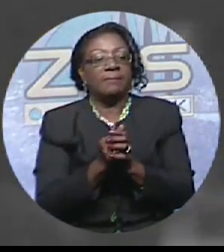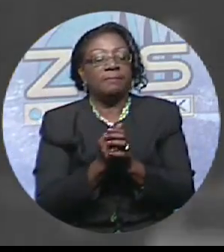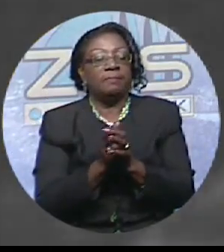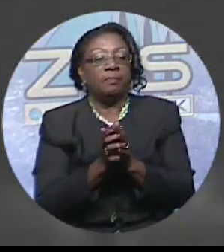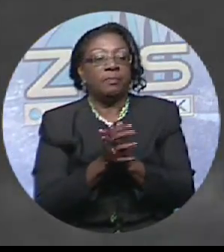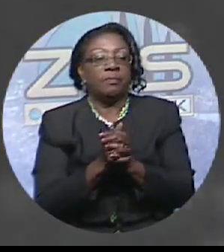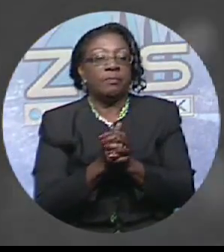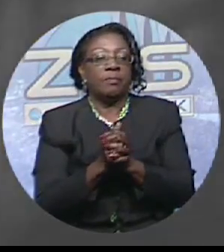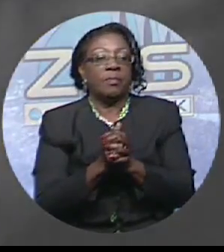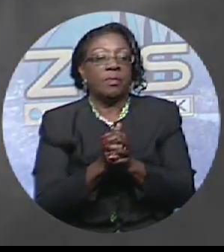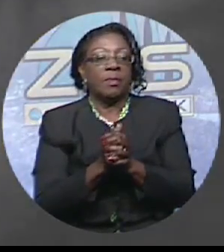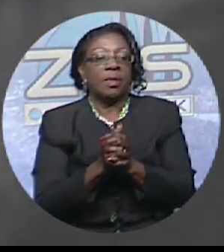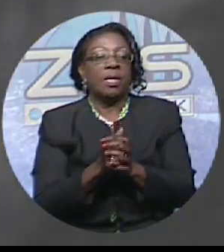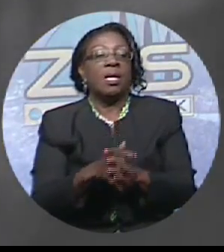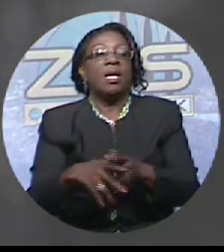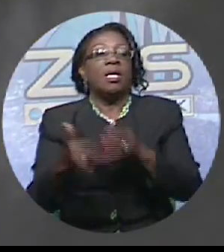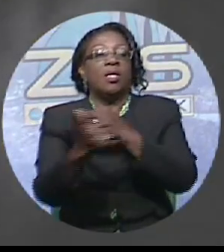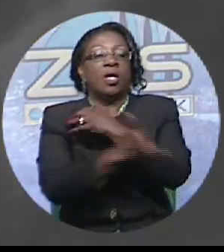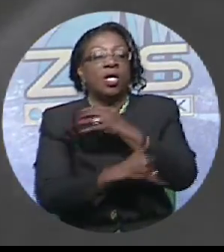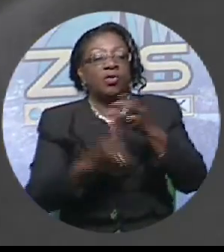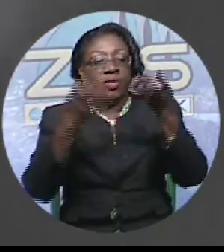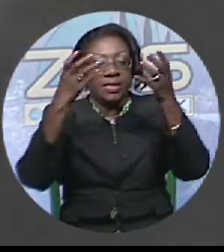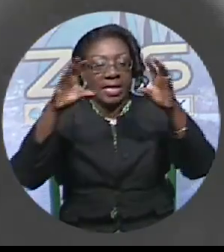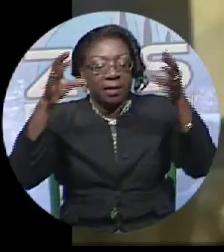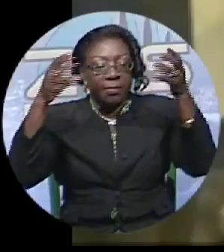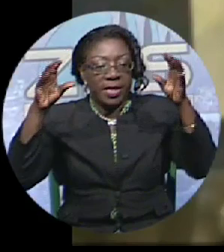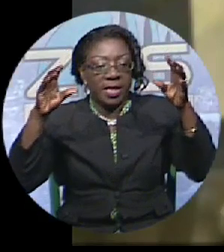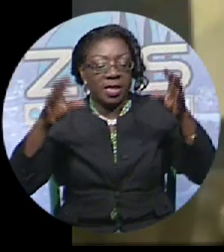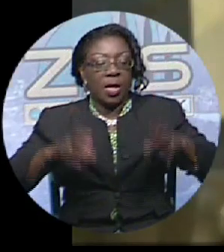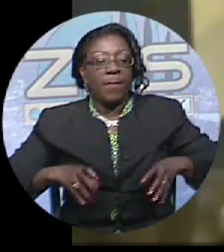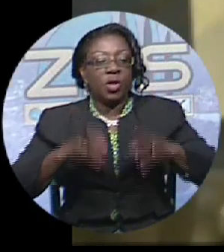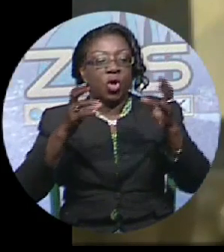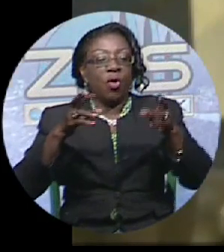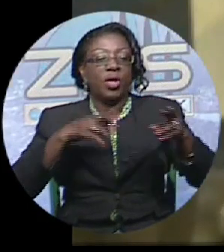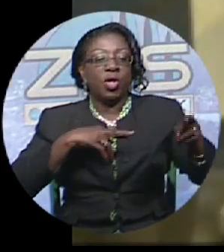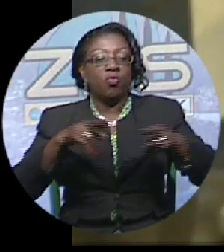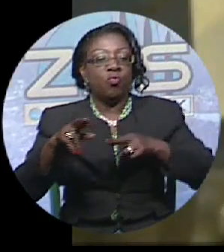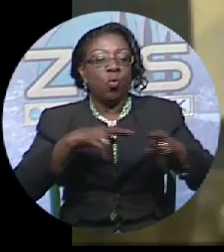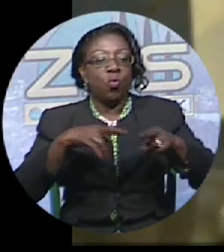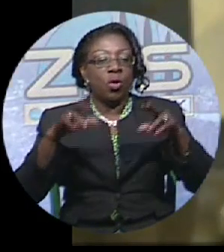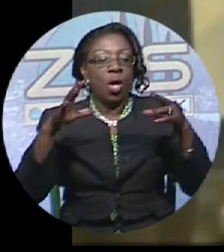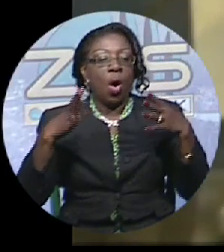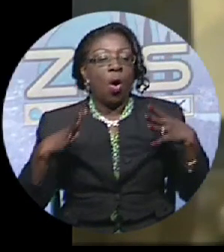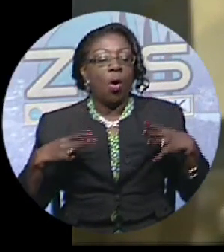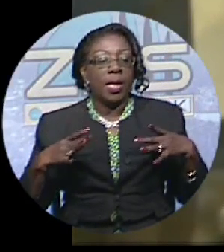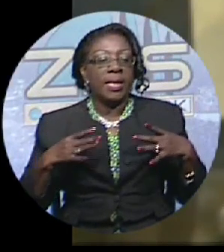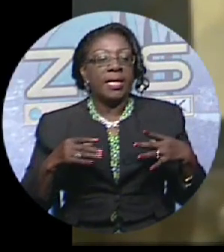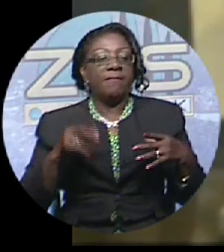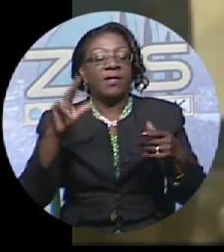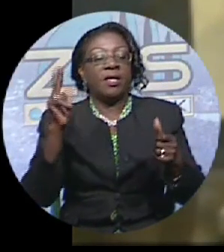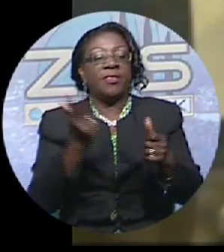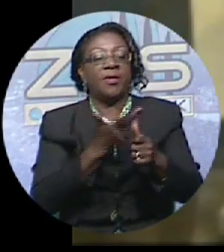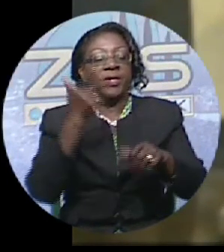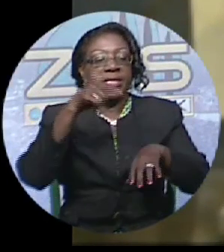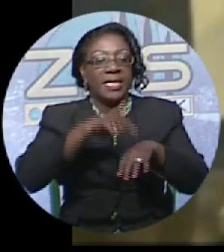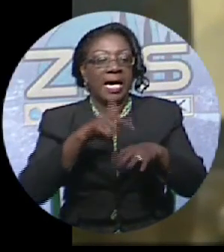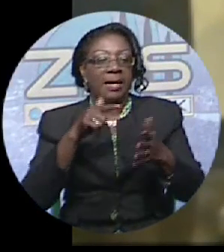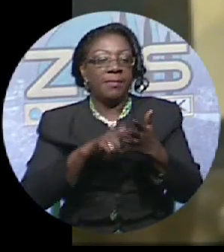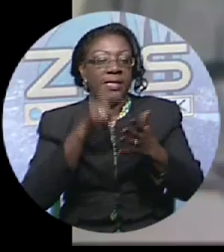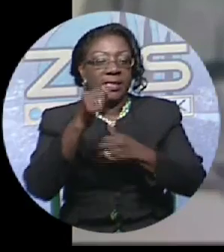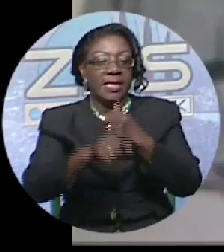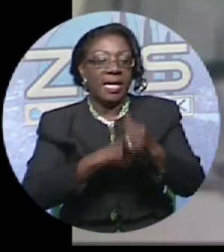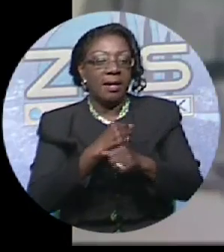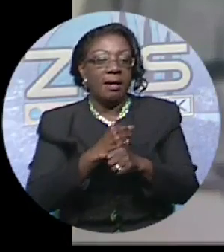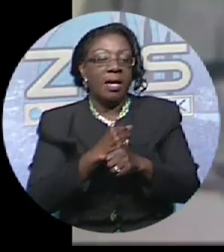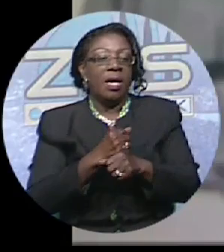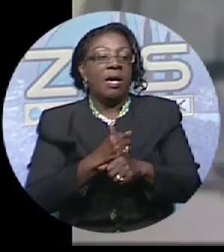Now, the country celebrated the Majority Rule holiday for the 3rd time this year, marking the date 49 years ago when the